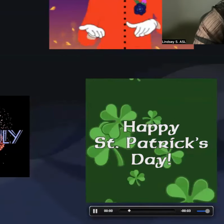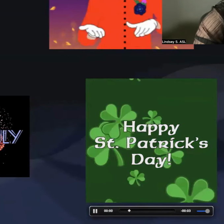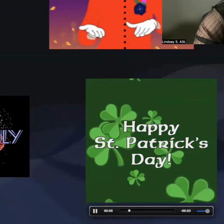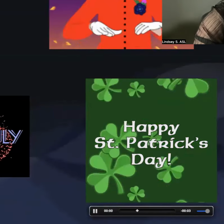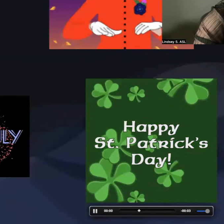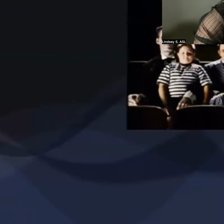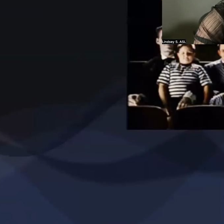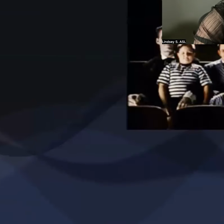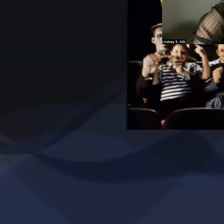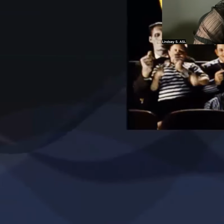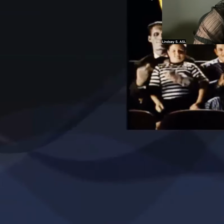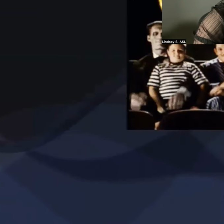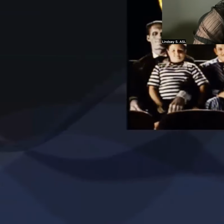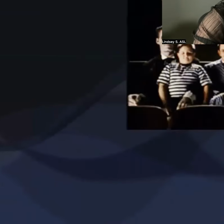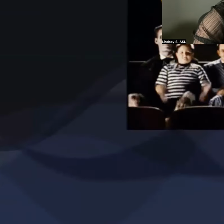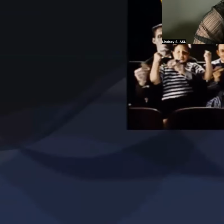Okay.